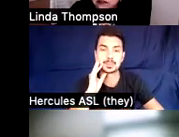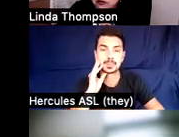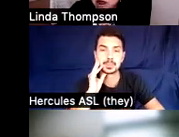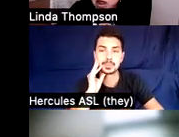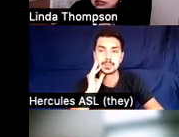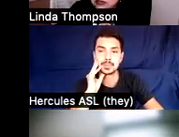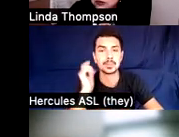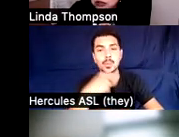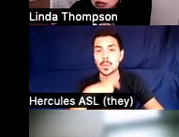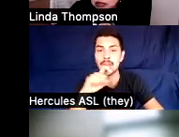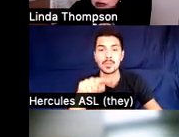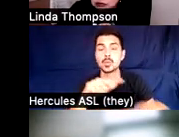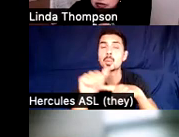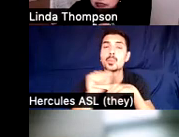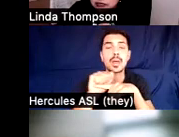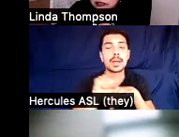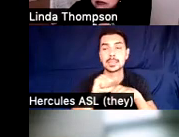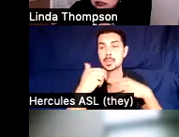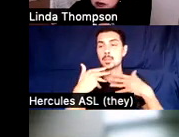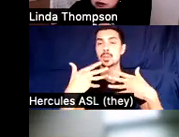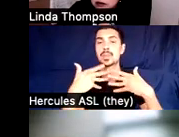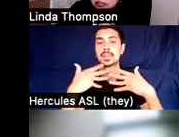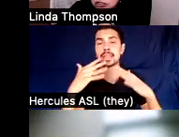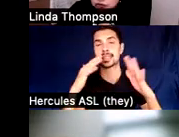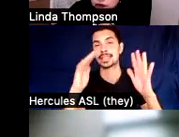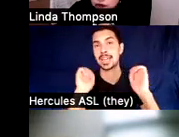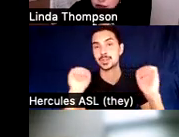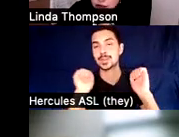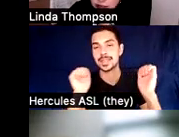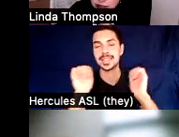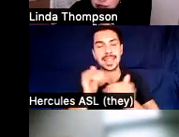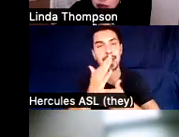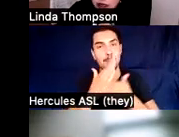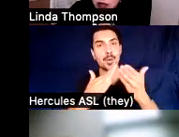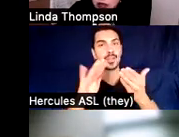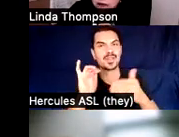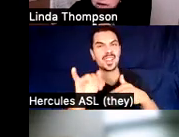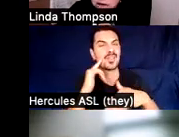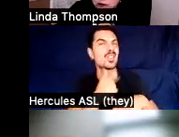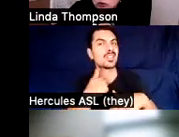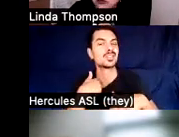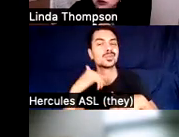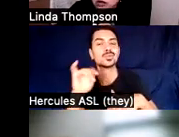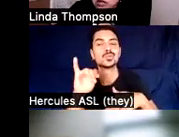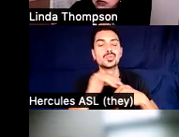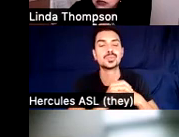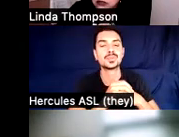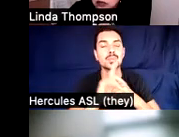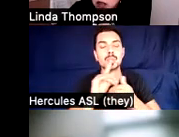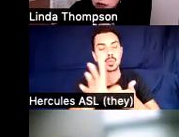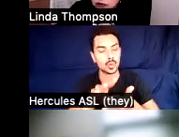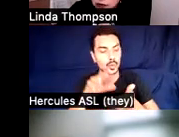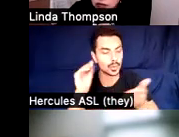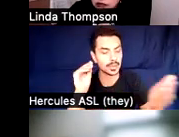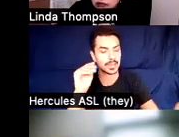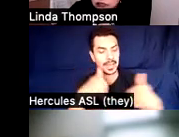You have to practice breathing exercises. That was a part of it too for us, was learning